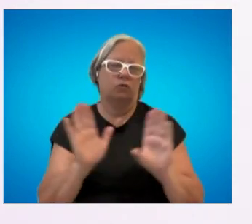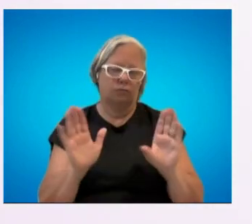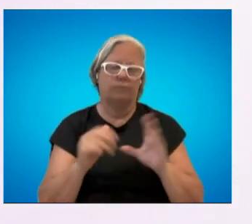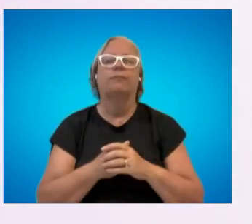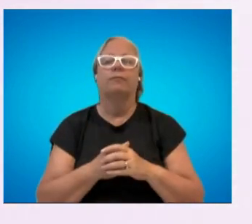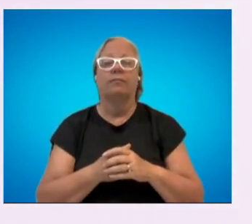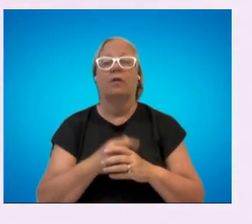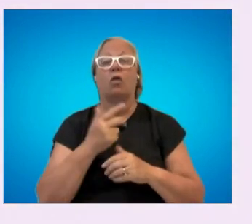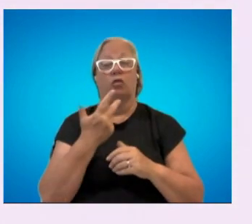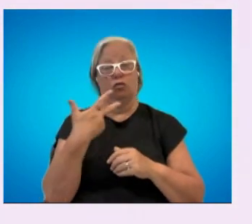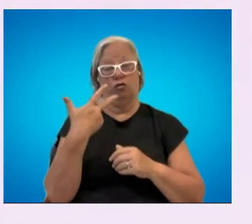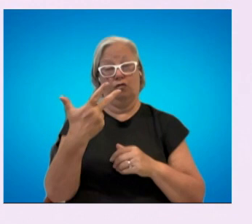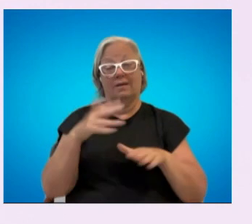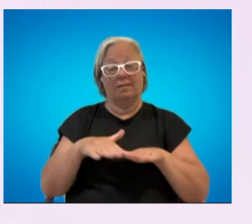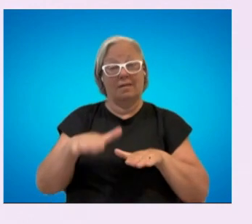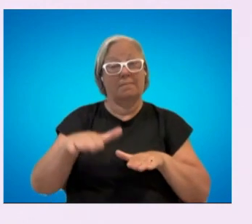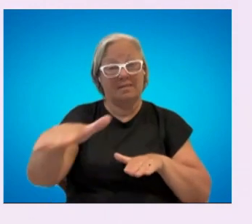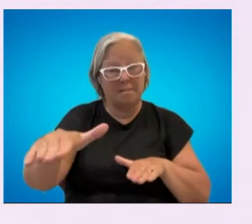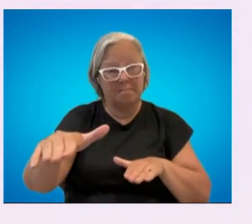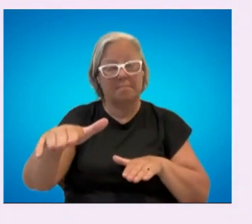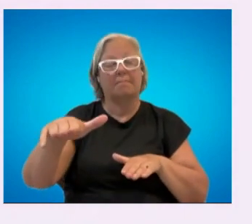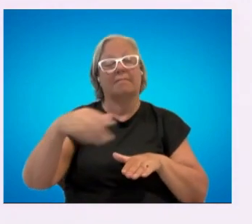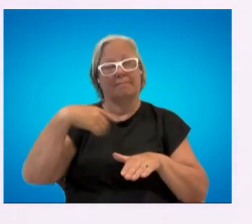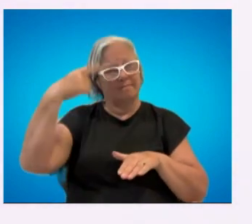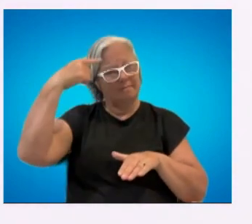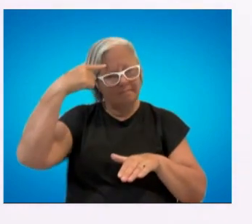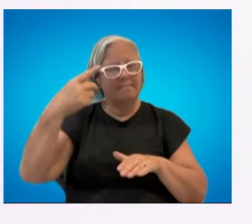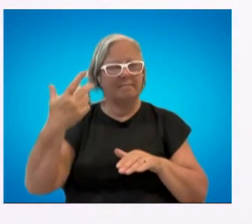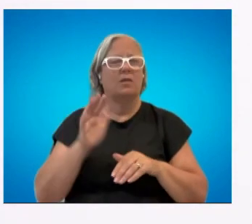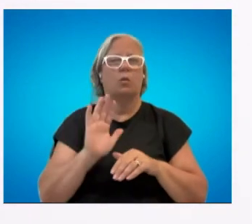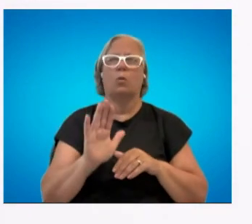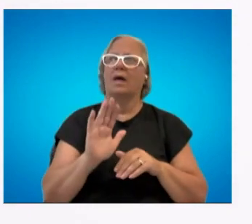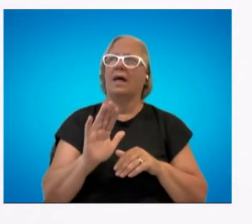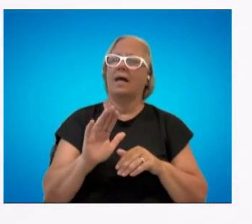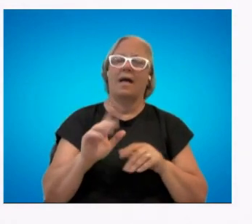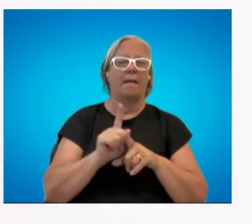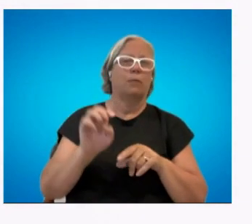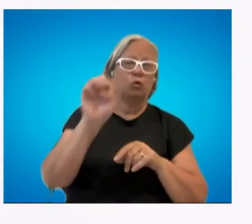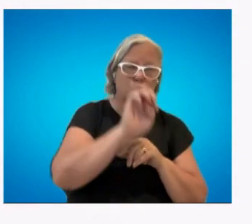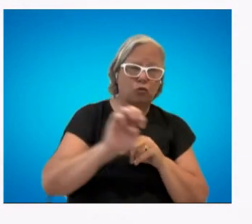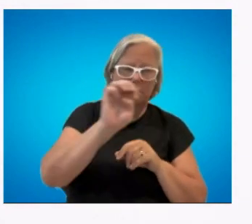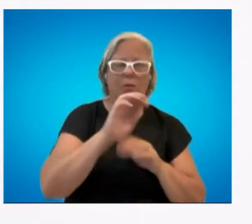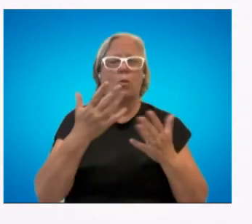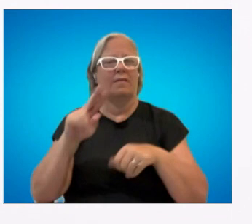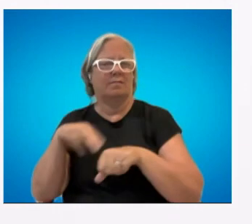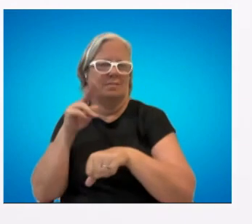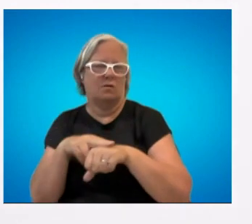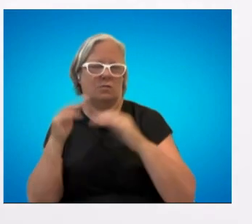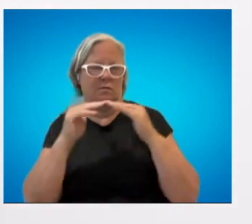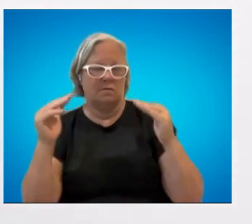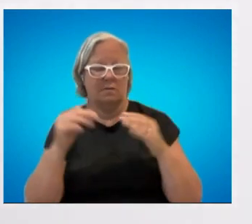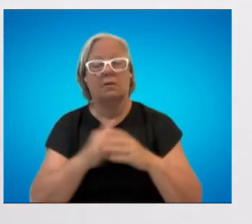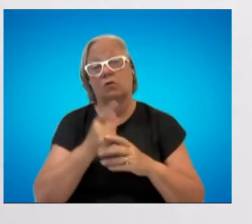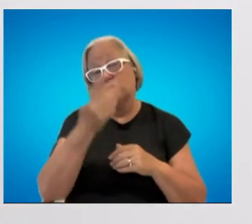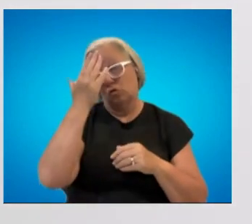levels? So we know investing and funding for formal care. Let's strengthen